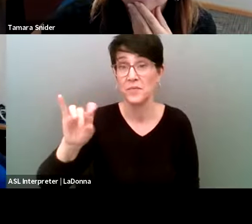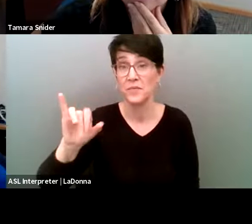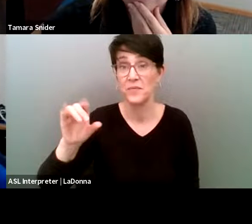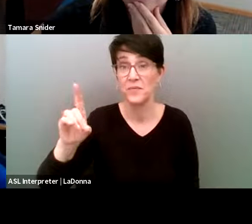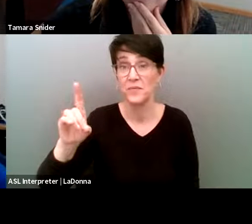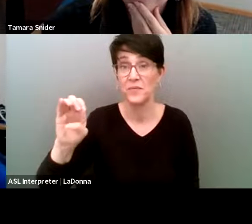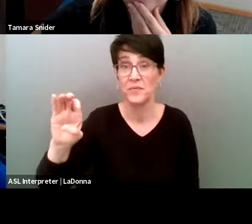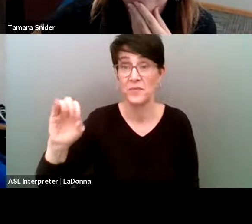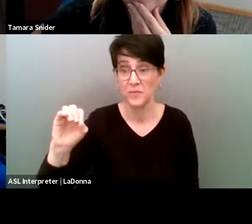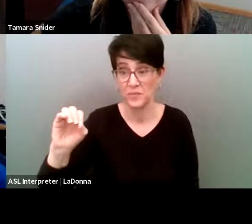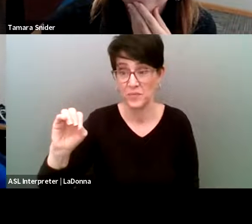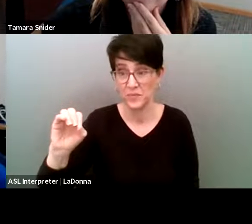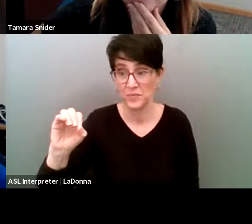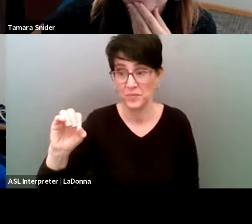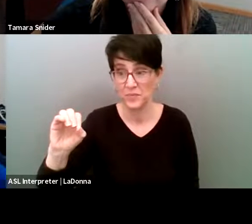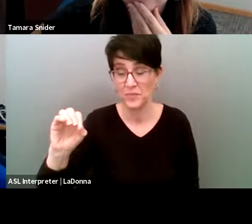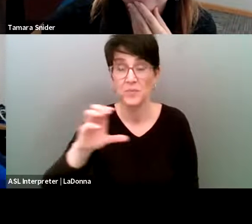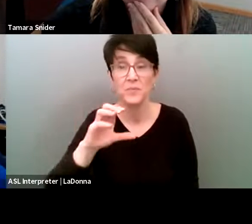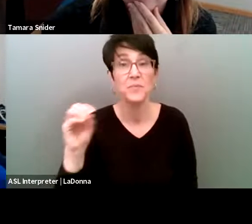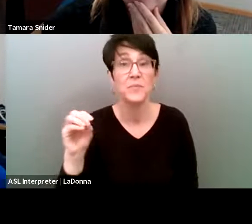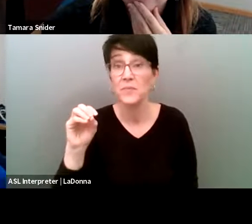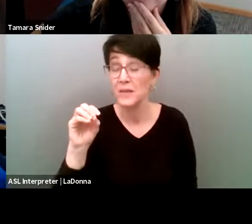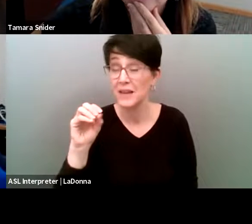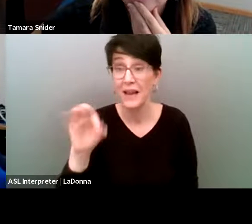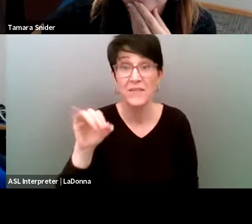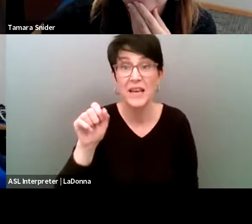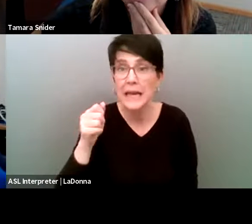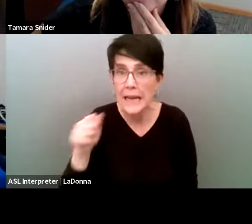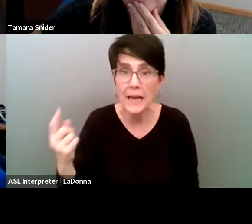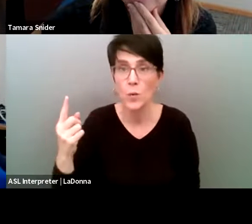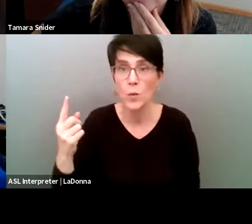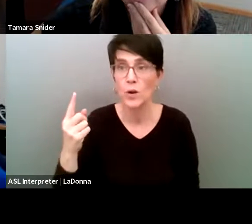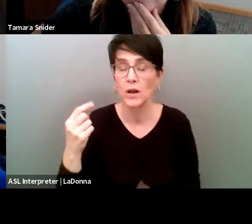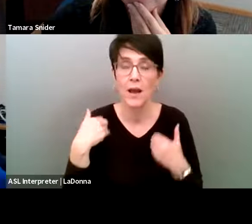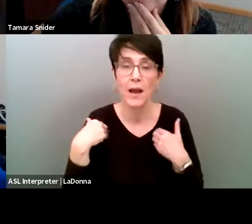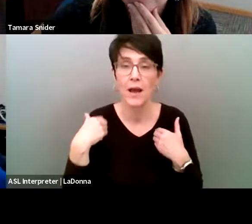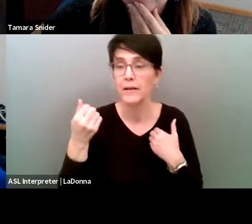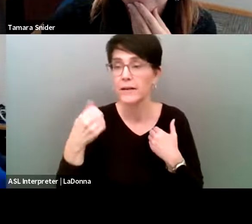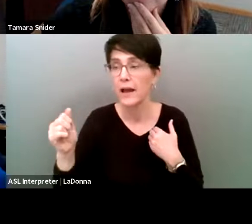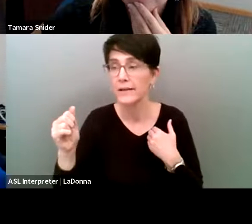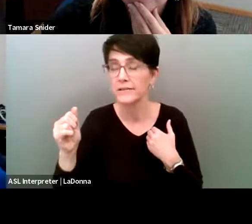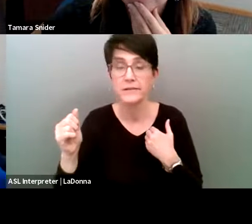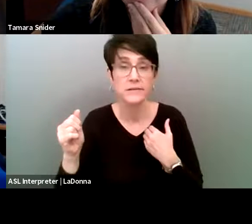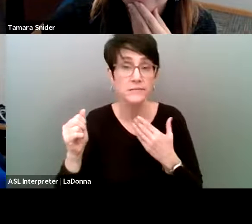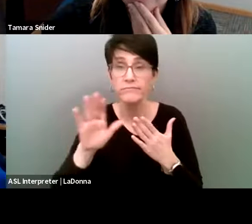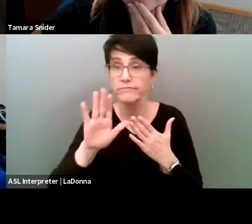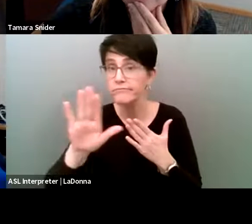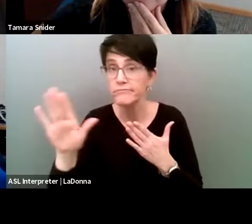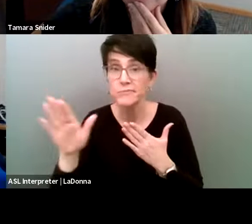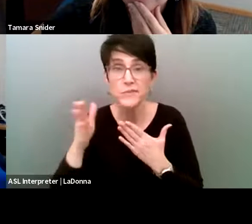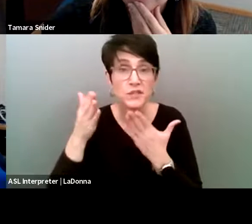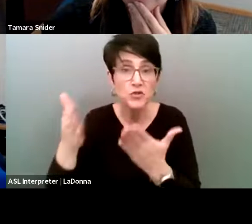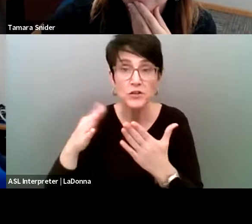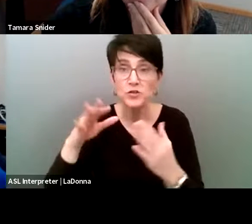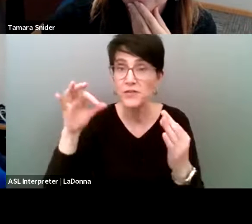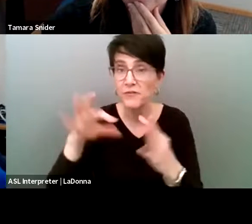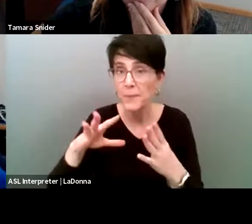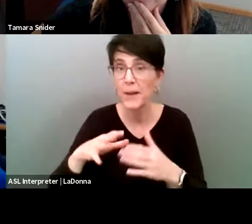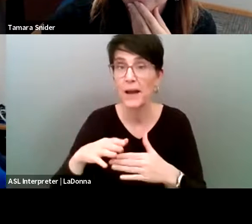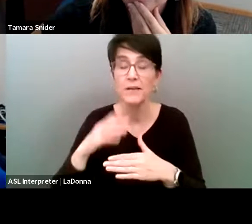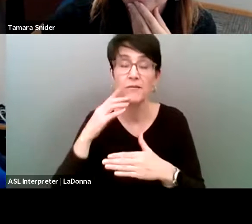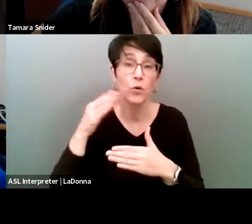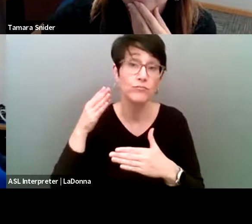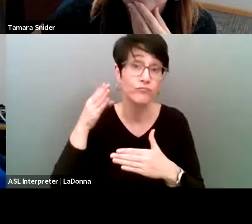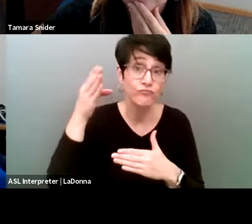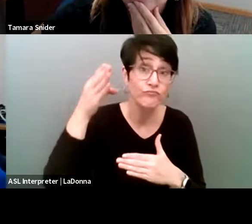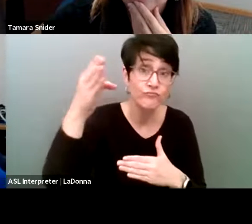www.nesilc.org/videos. And if anybody has any suggestions for